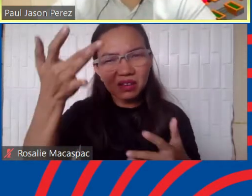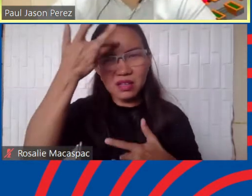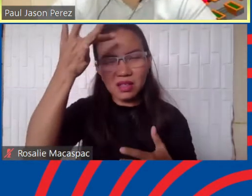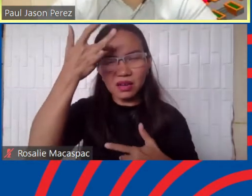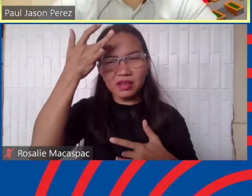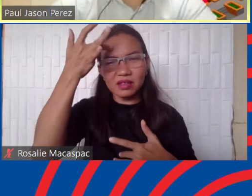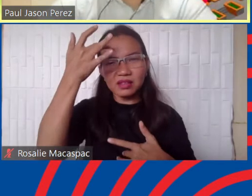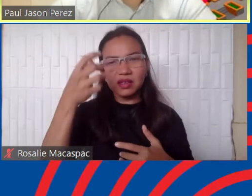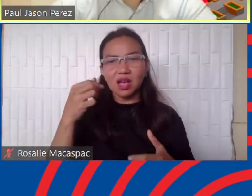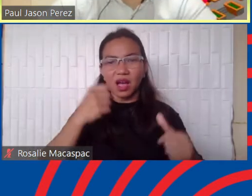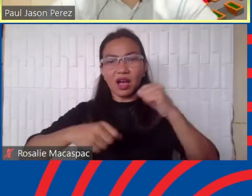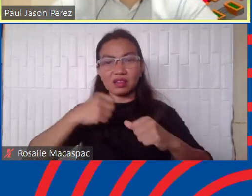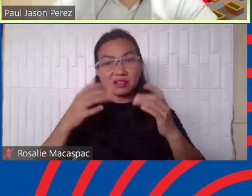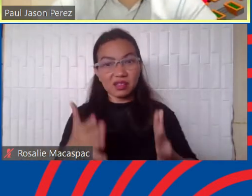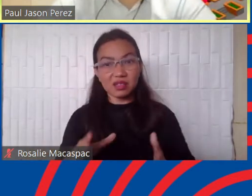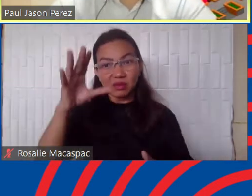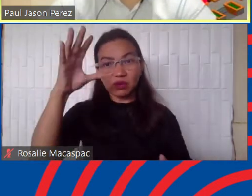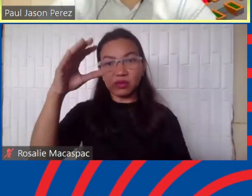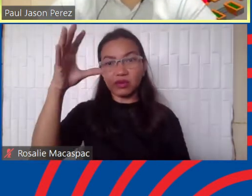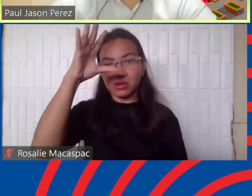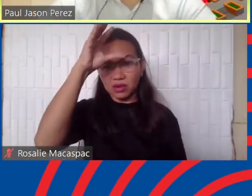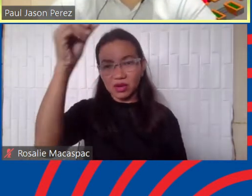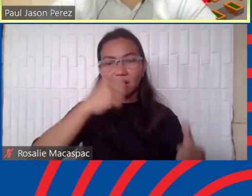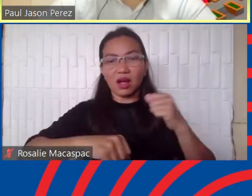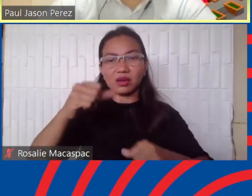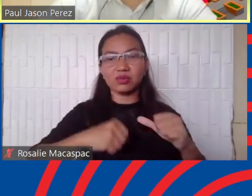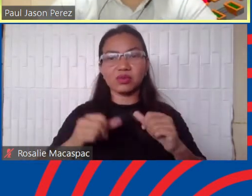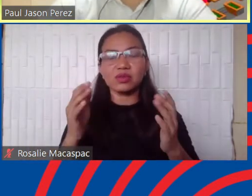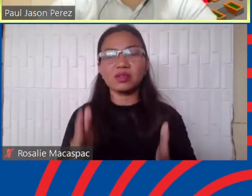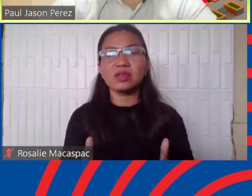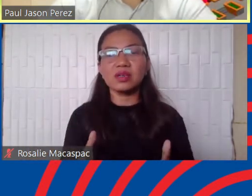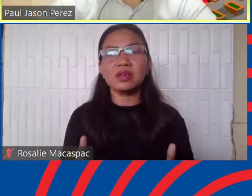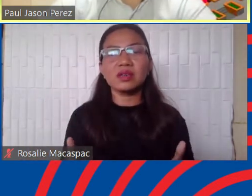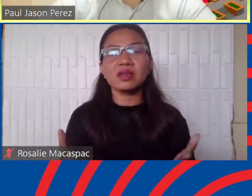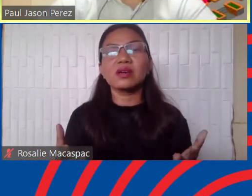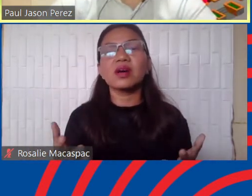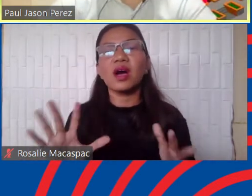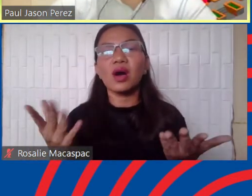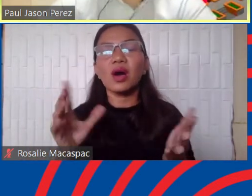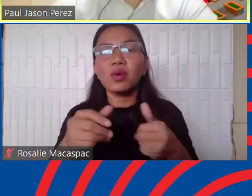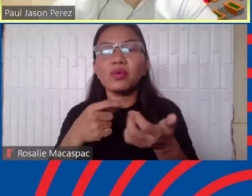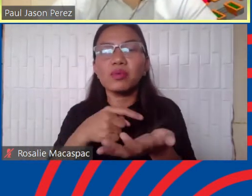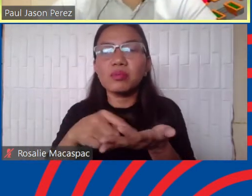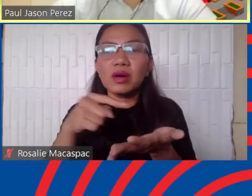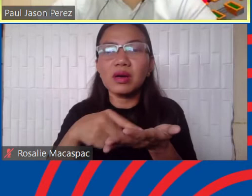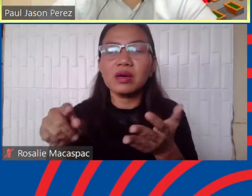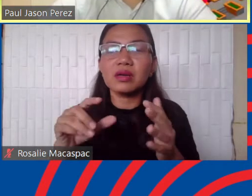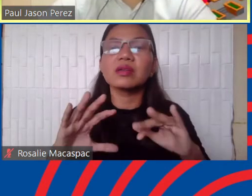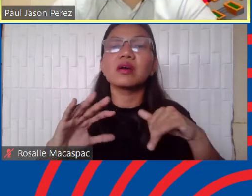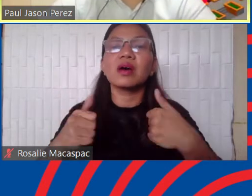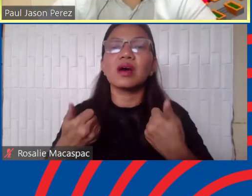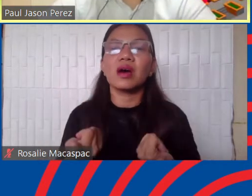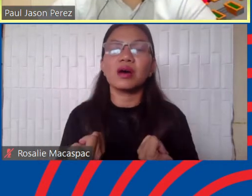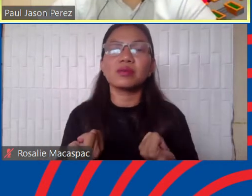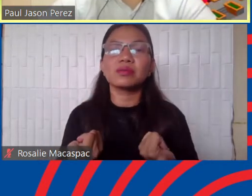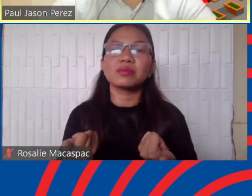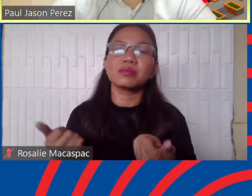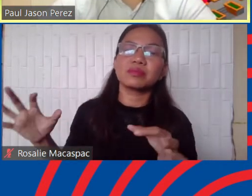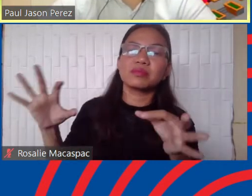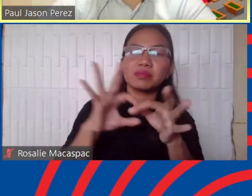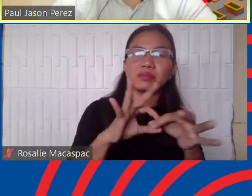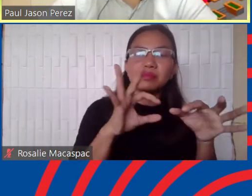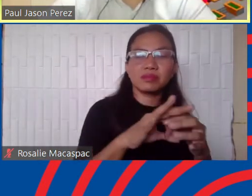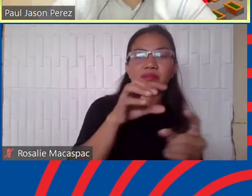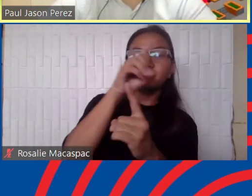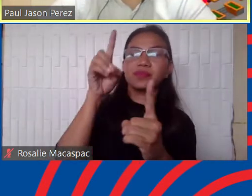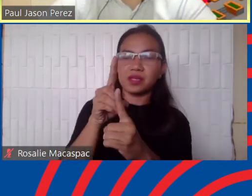saang hospital na confine si ganitong celebrity, and they were able to match the date with the data.